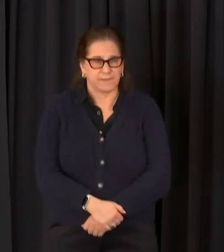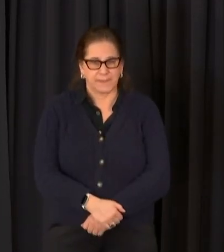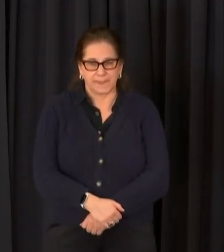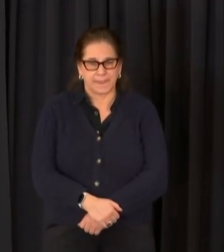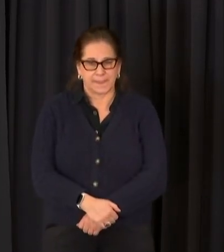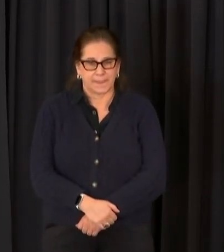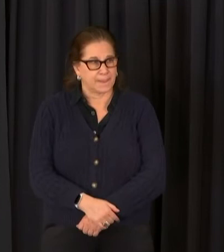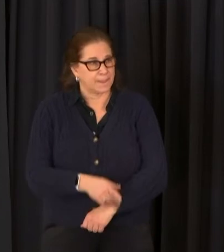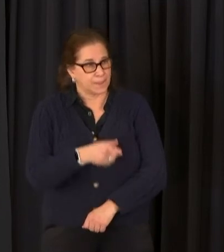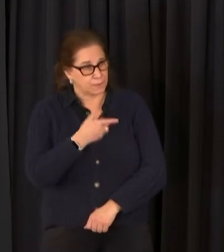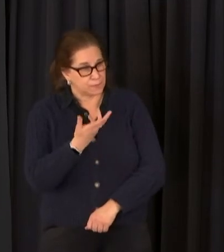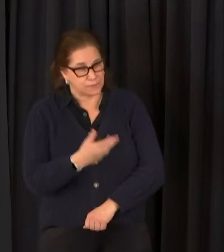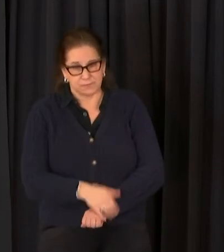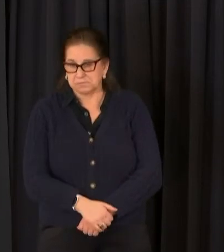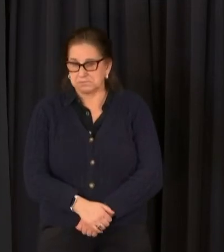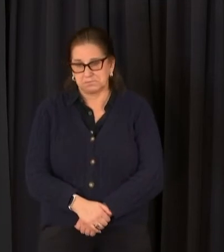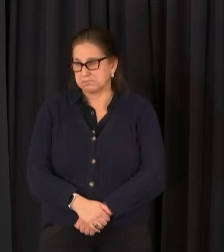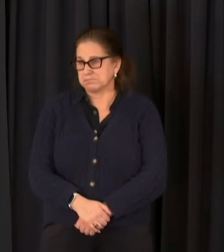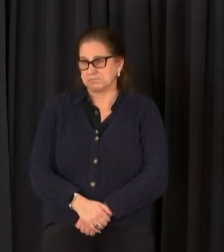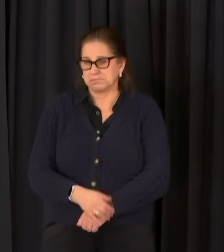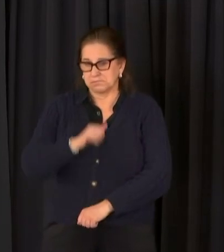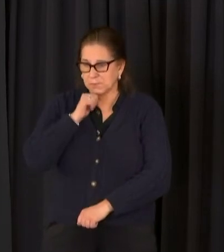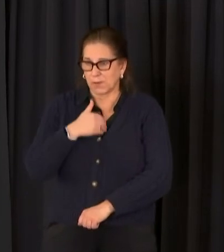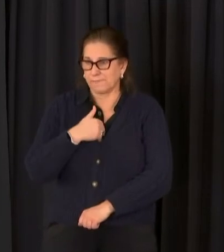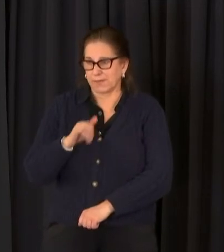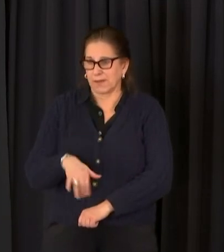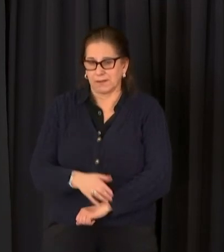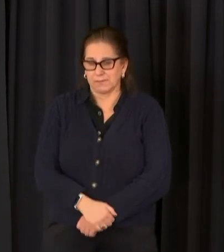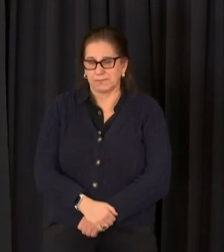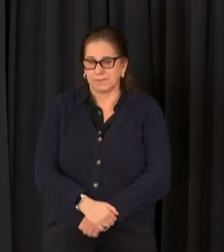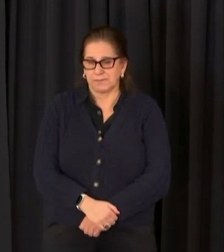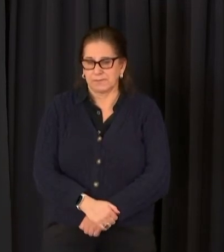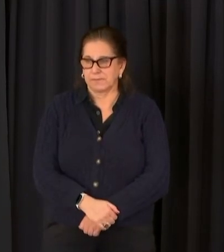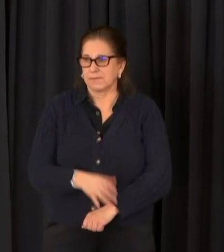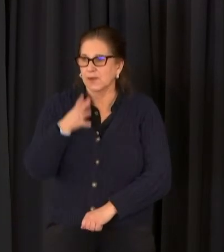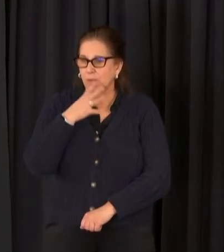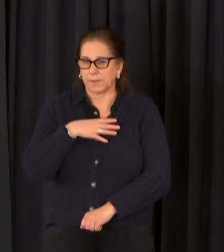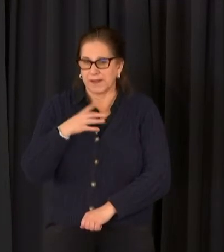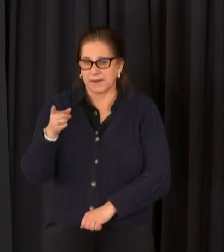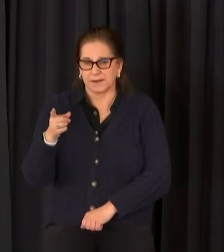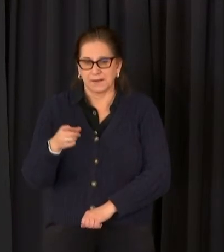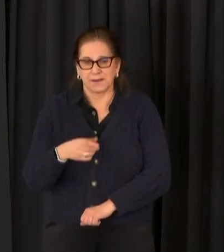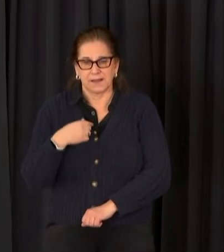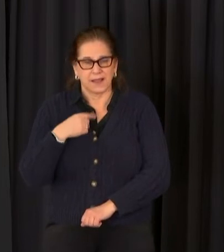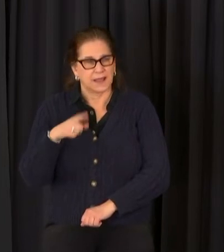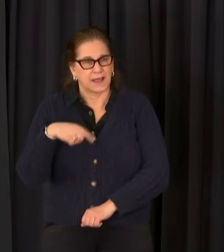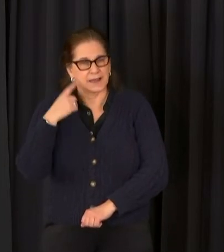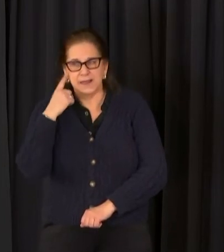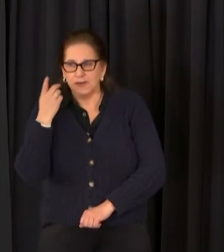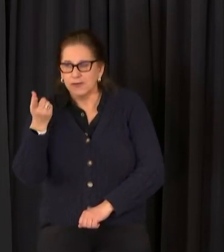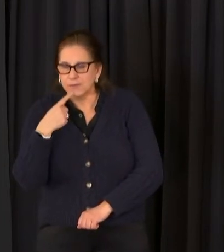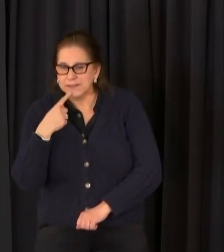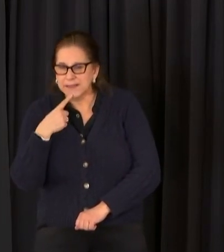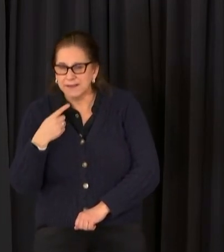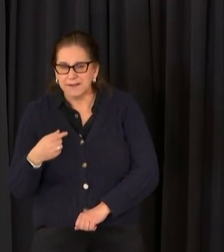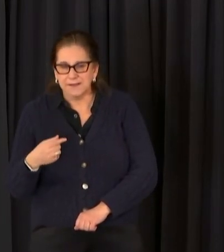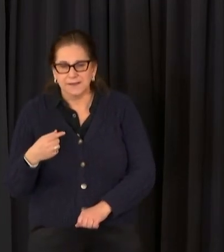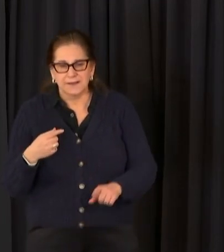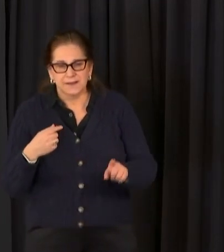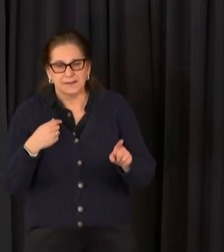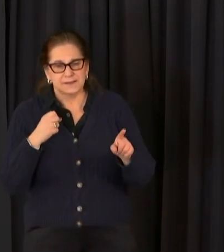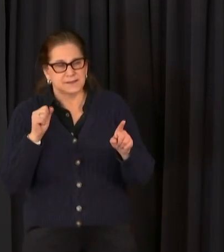have any thoughts, Mayor Bowser? I don't. Yes, thanks. Sarah Payne with the Hill Rag. I can't hear you. Sarah Payne with the Hill